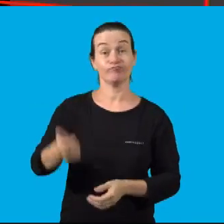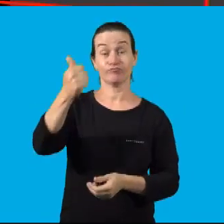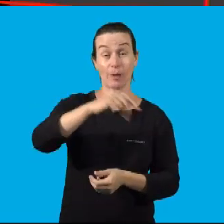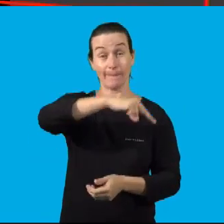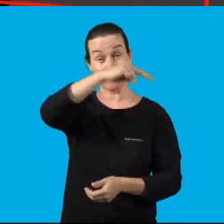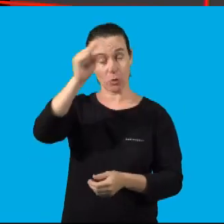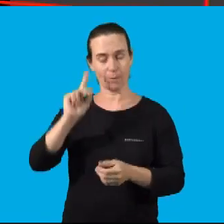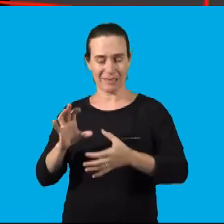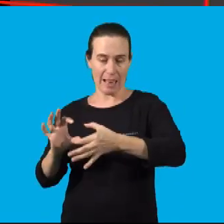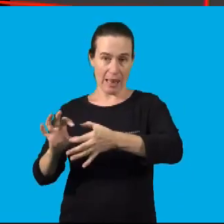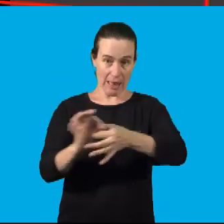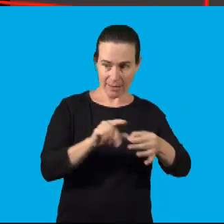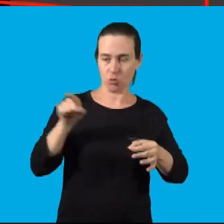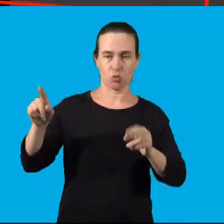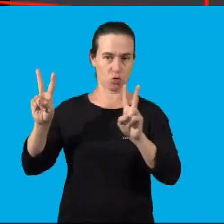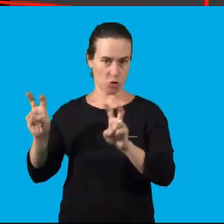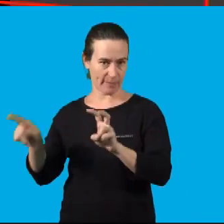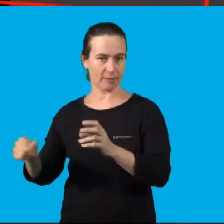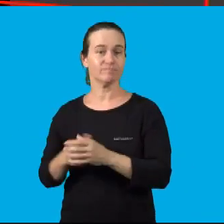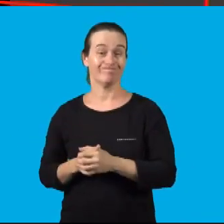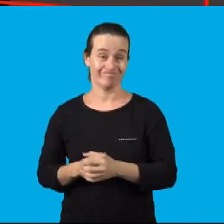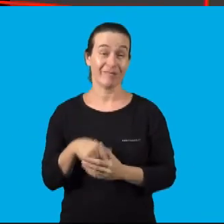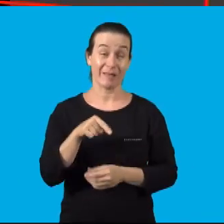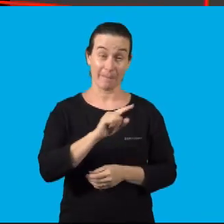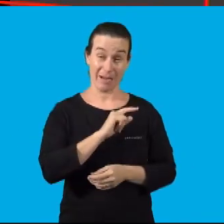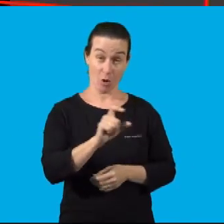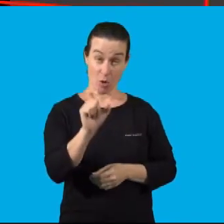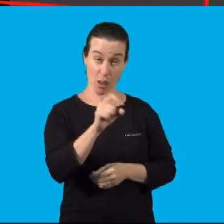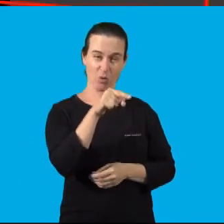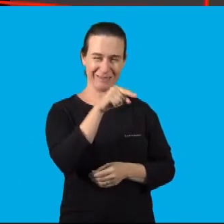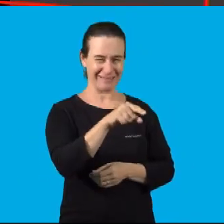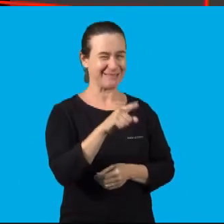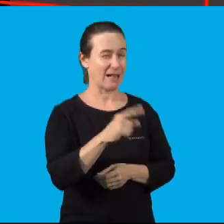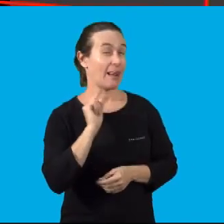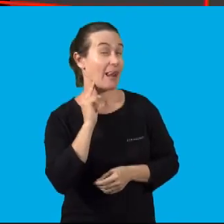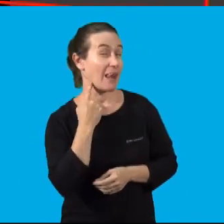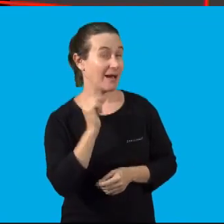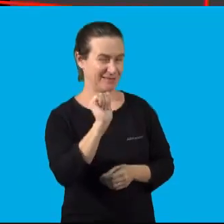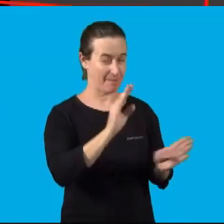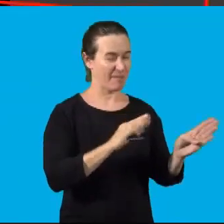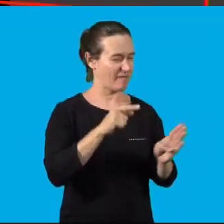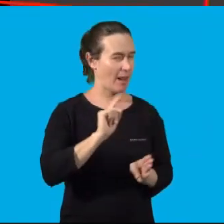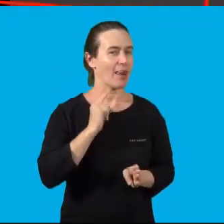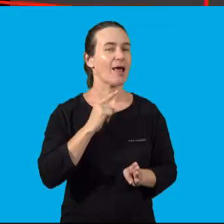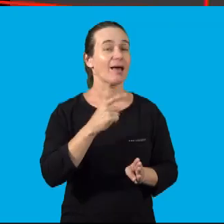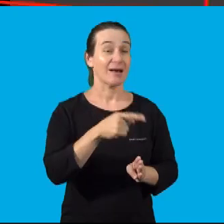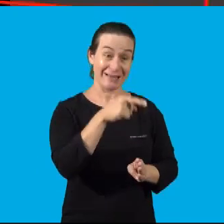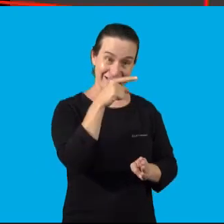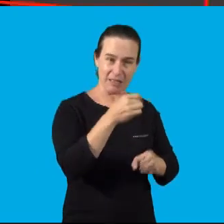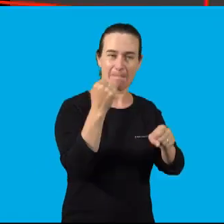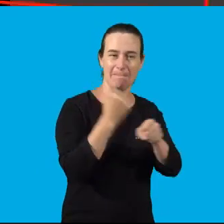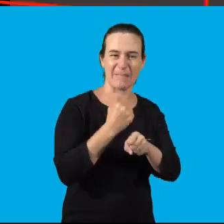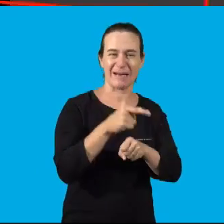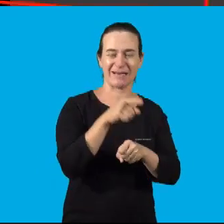the topic. Therefore, Claudius's manipulative and deceptive ways cause all the corruption